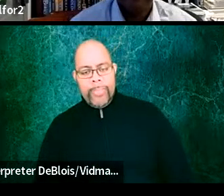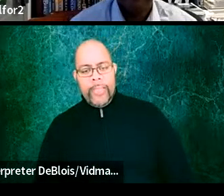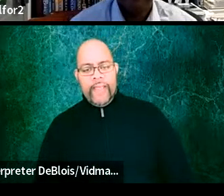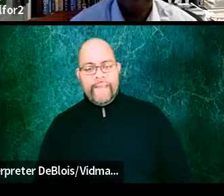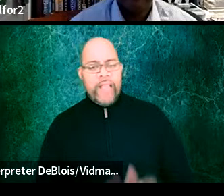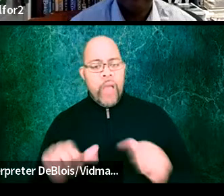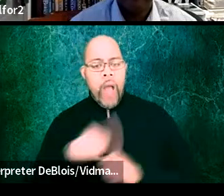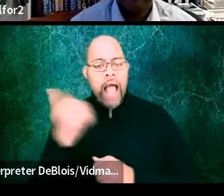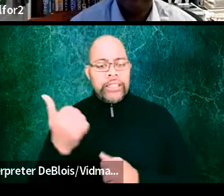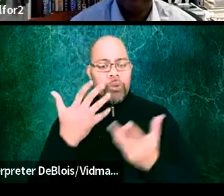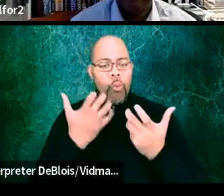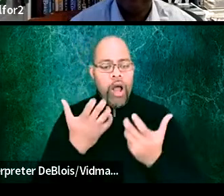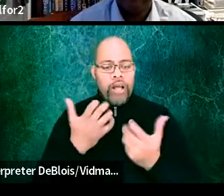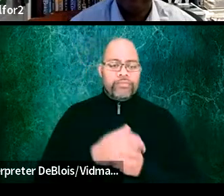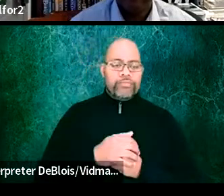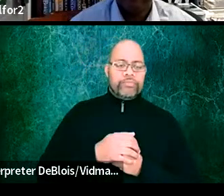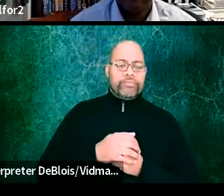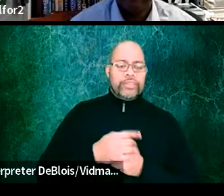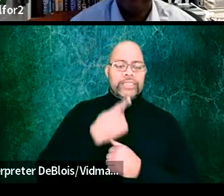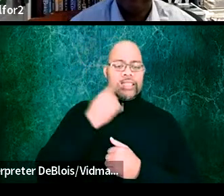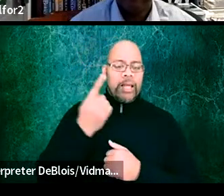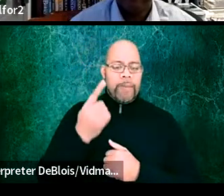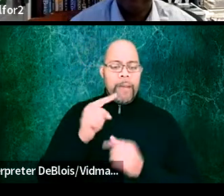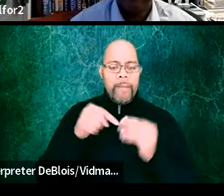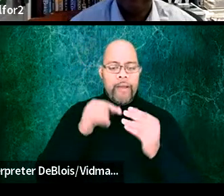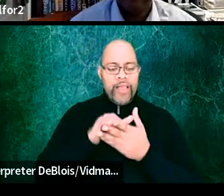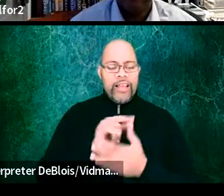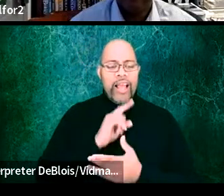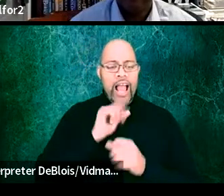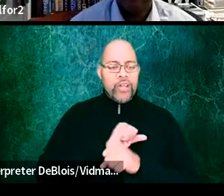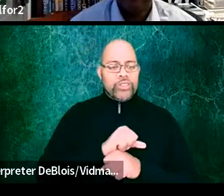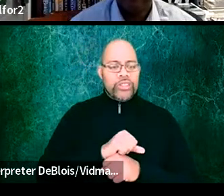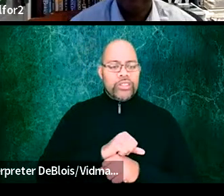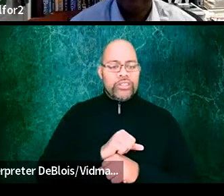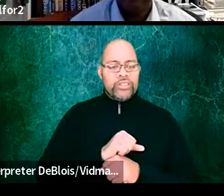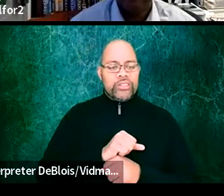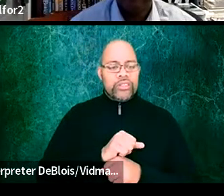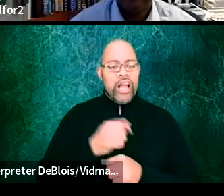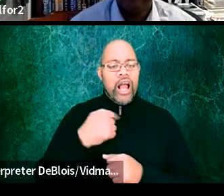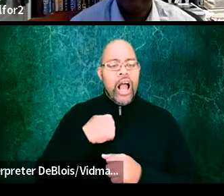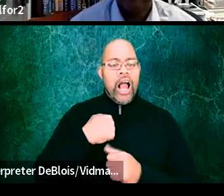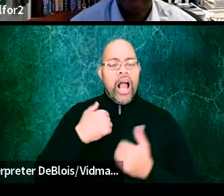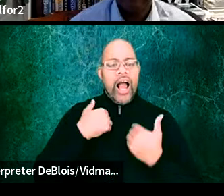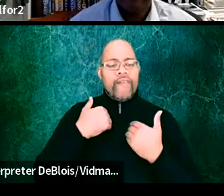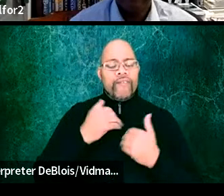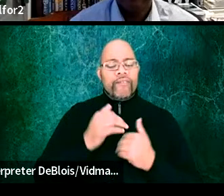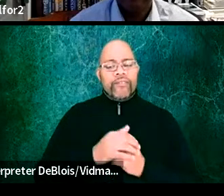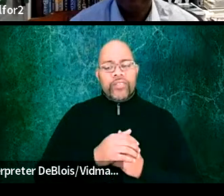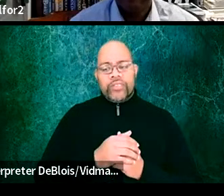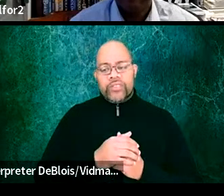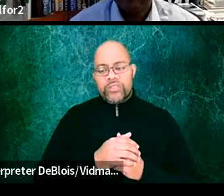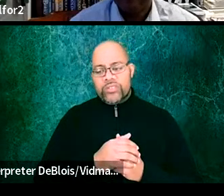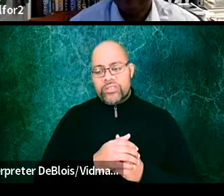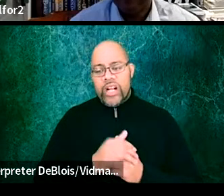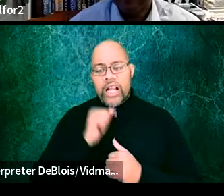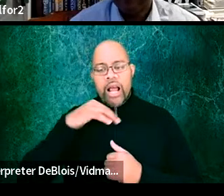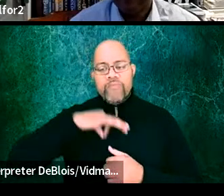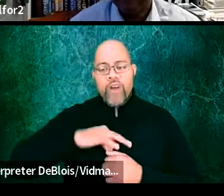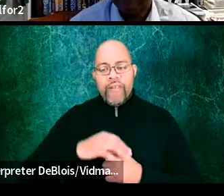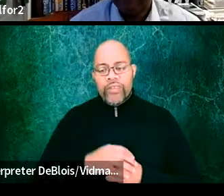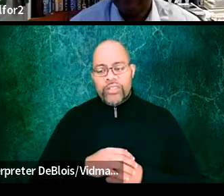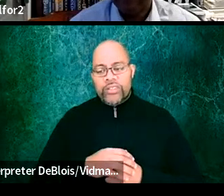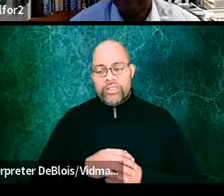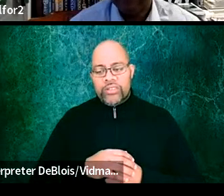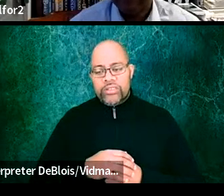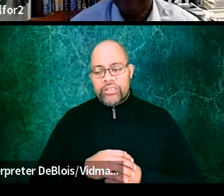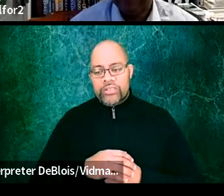Anybody else wants to say something about that? Actually, I have a nonprofit,